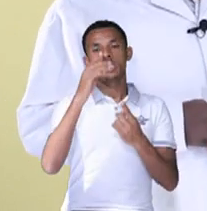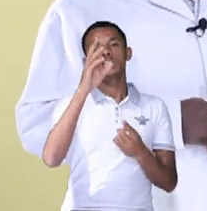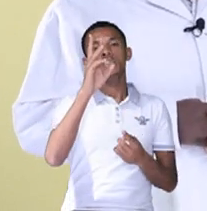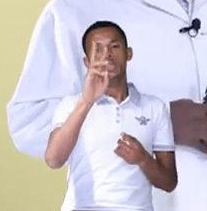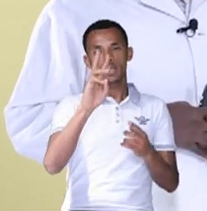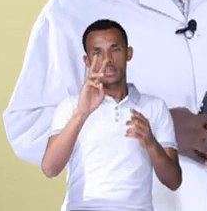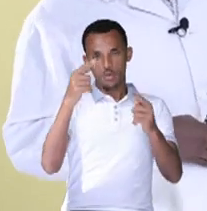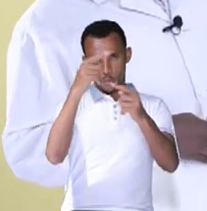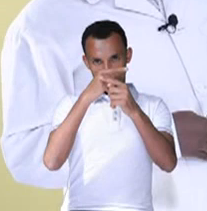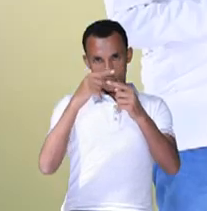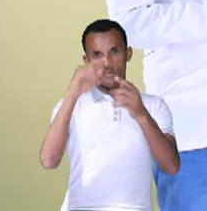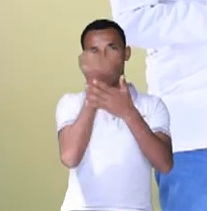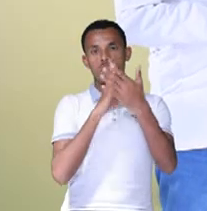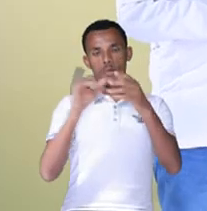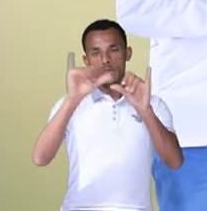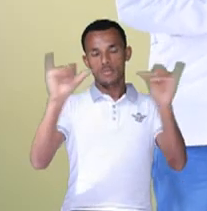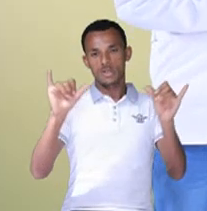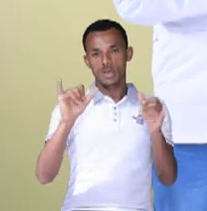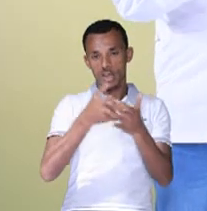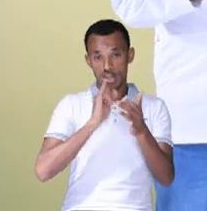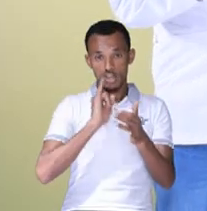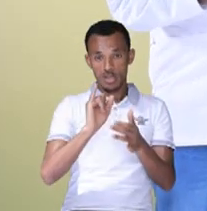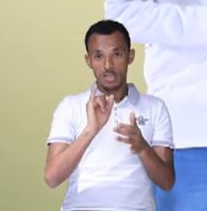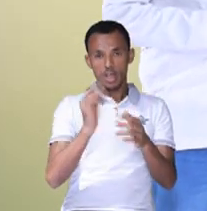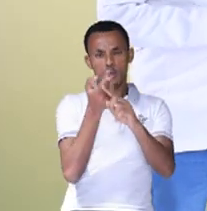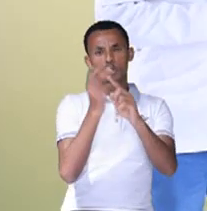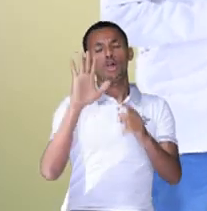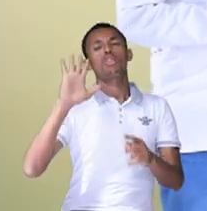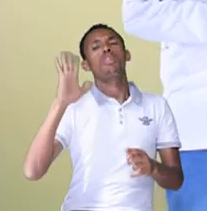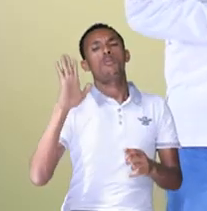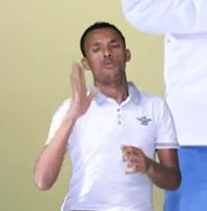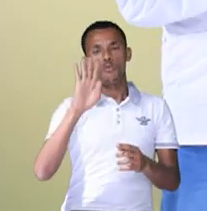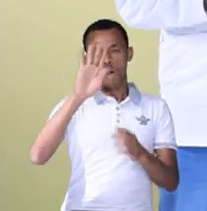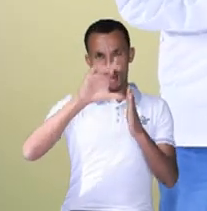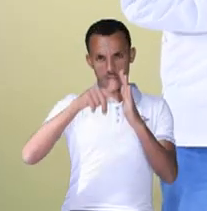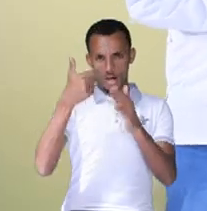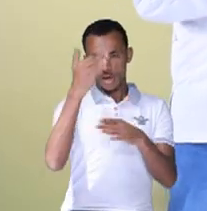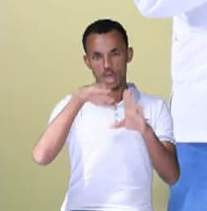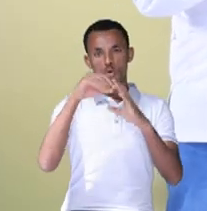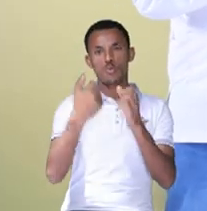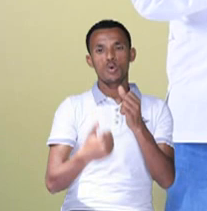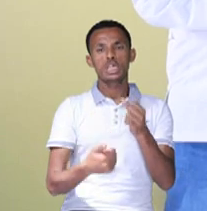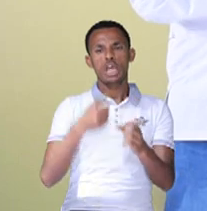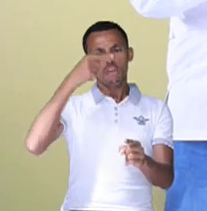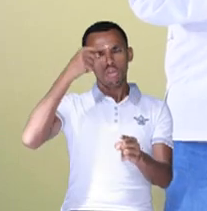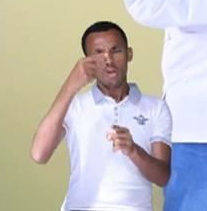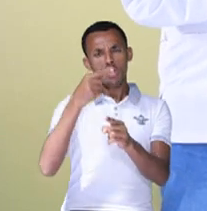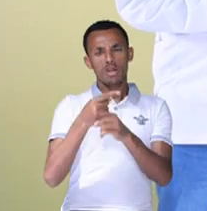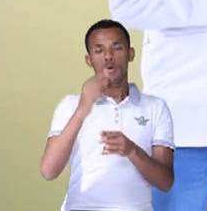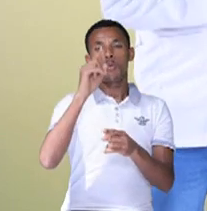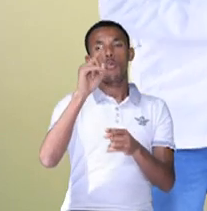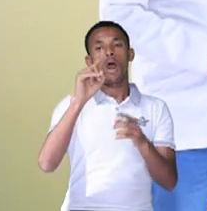geometric figure and measurement. Trapezium is a special type of quadrilateral in which exactly